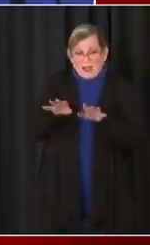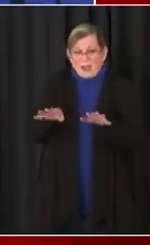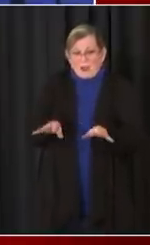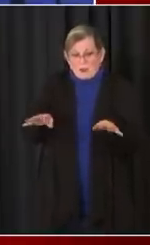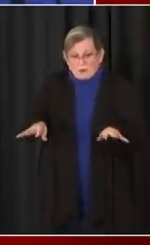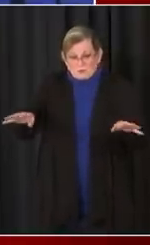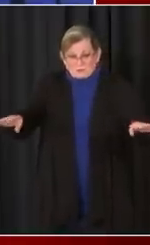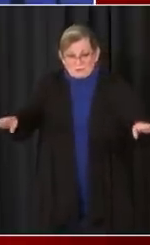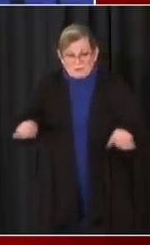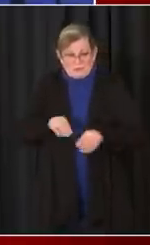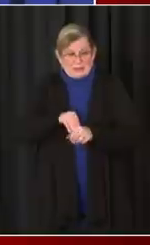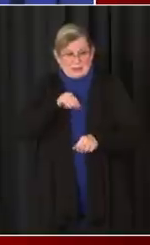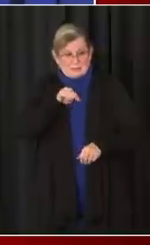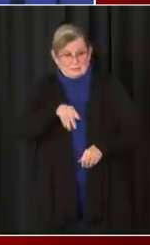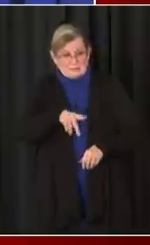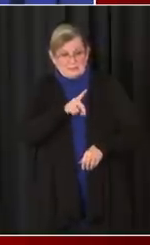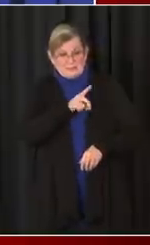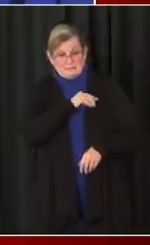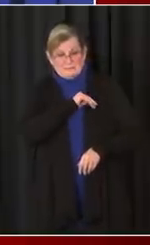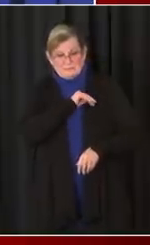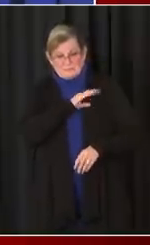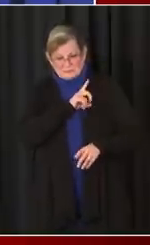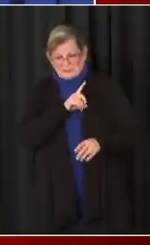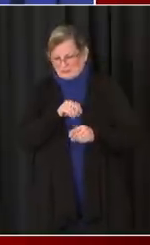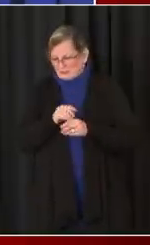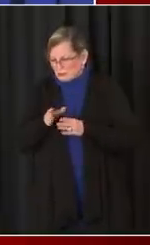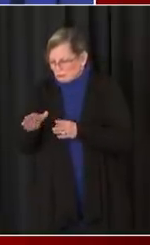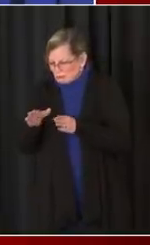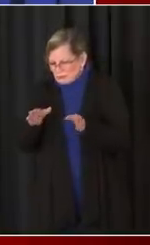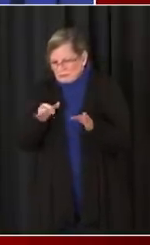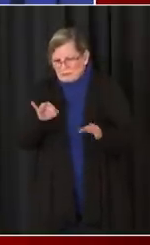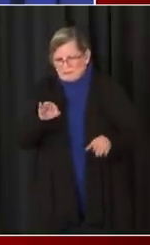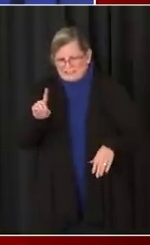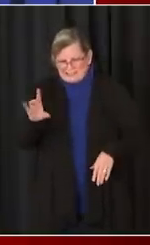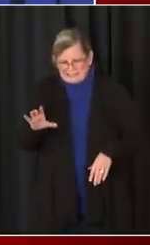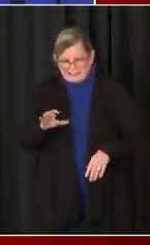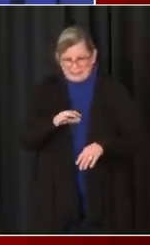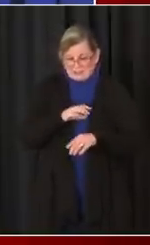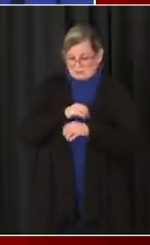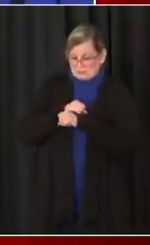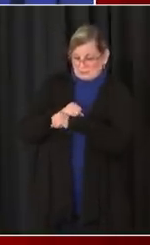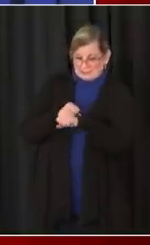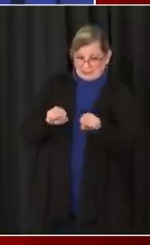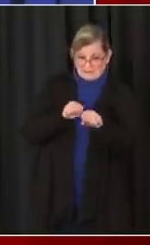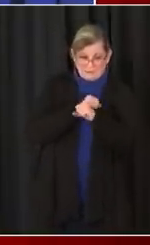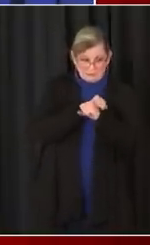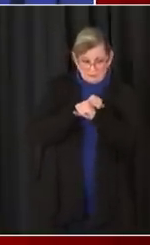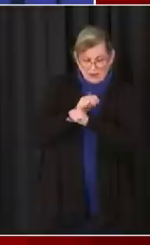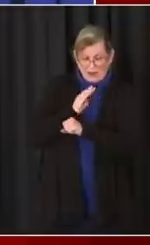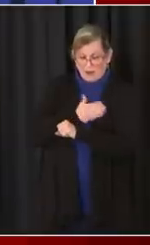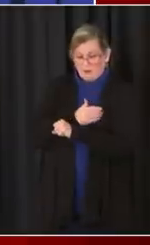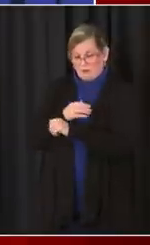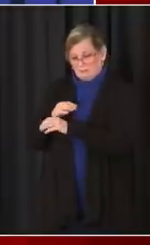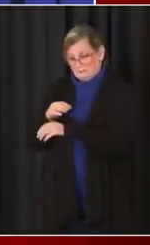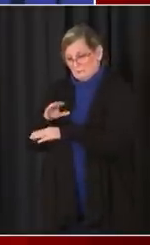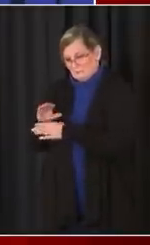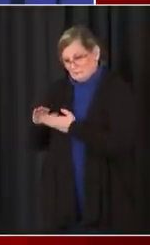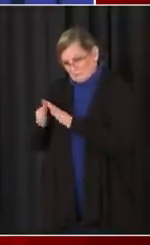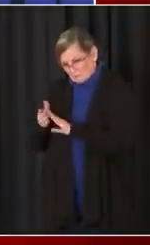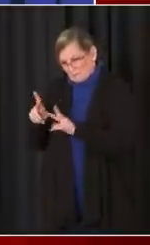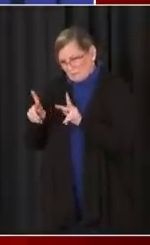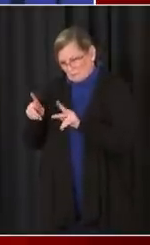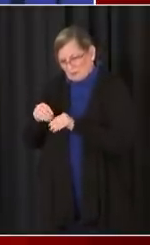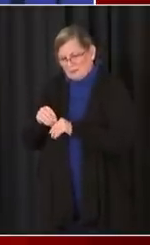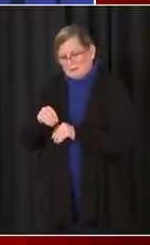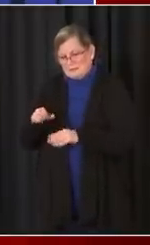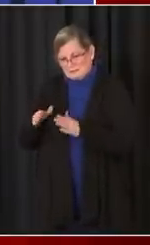as MPD members worked through the streets of the District of Columbia to ensure the safety and security of our businesses and residents, especially in the